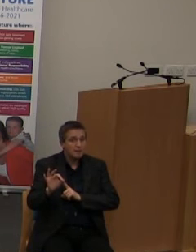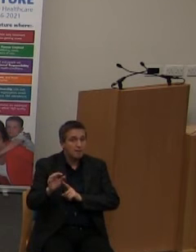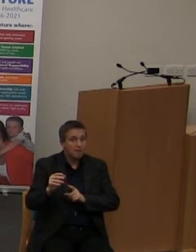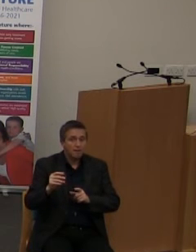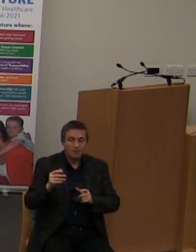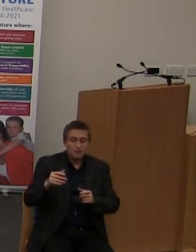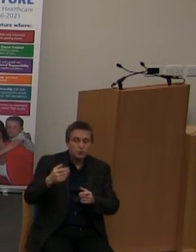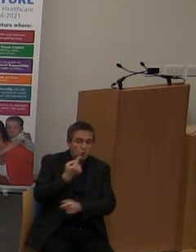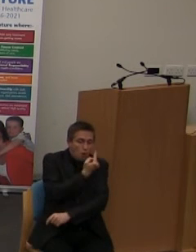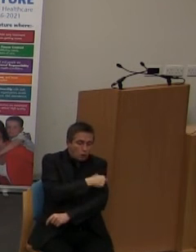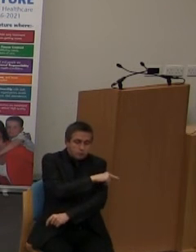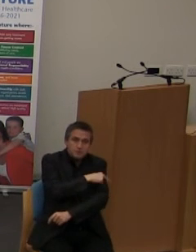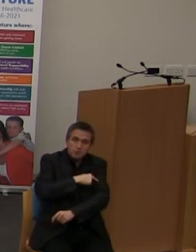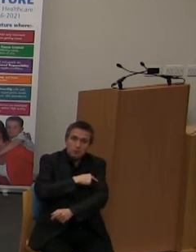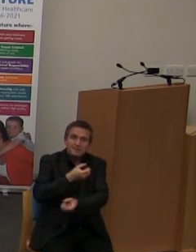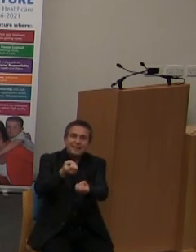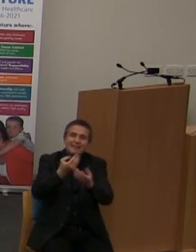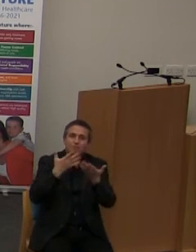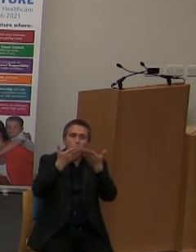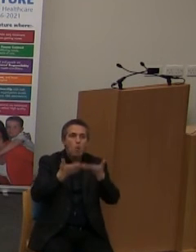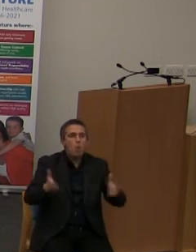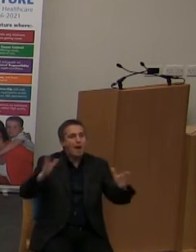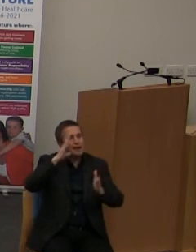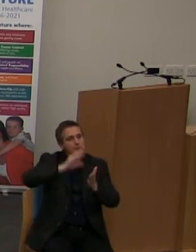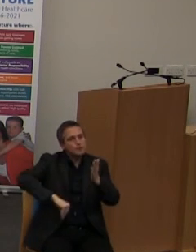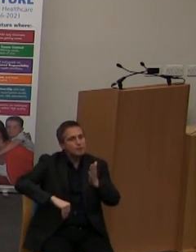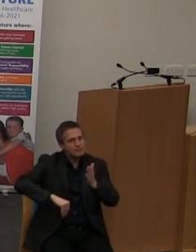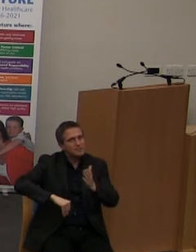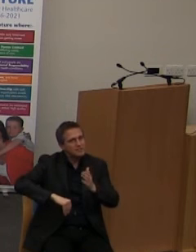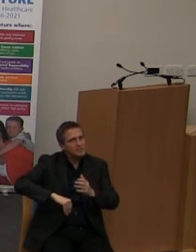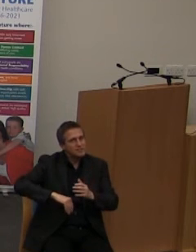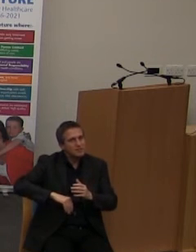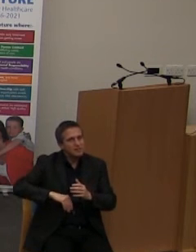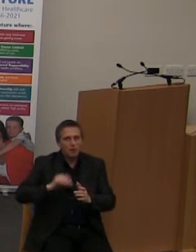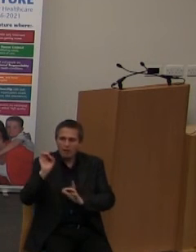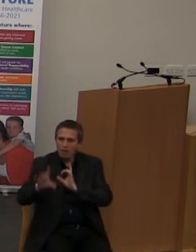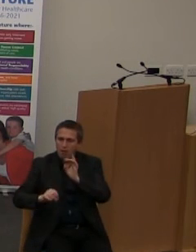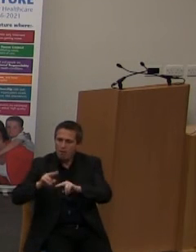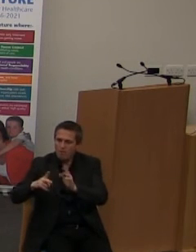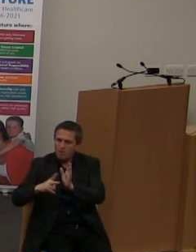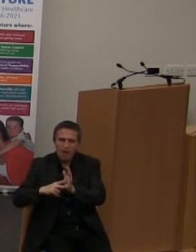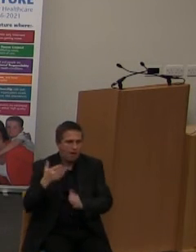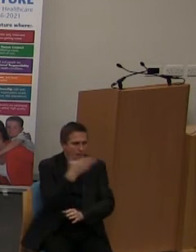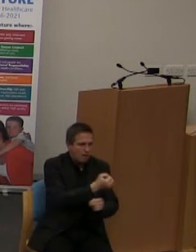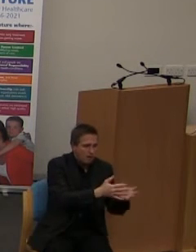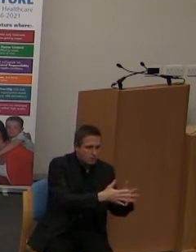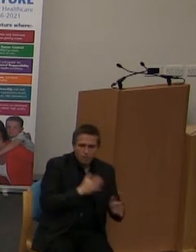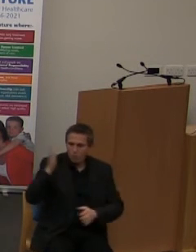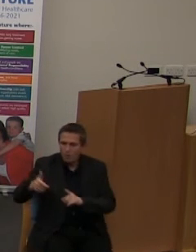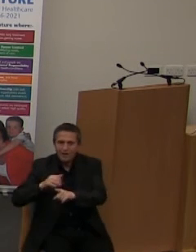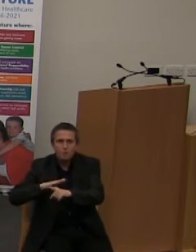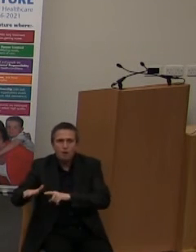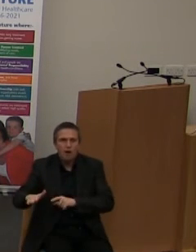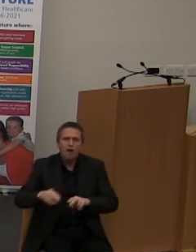wider experience. And it concerns me that because Forth Valley Hospital is